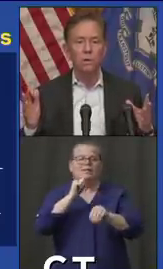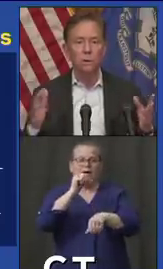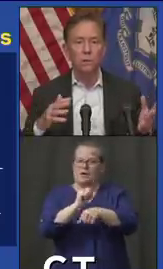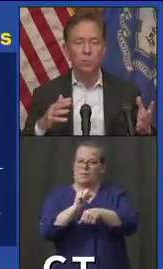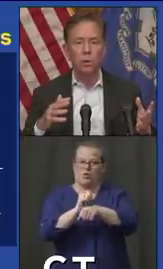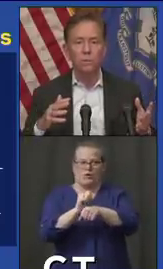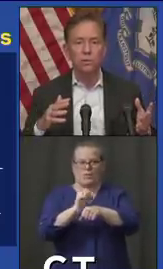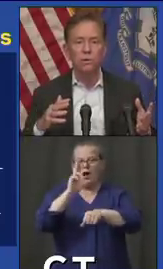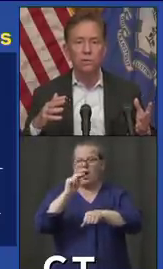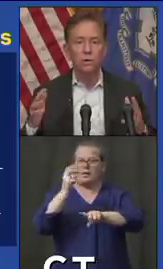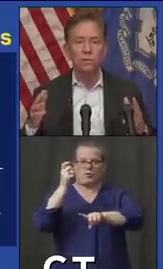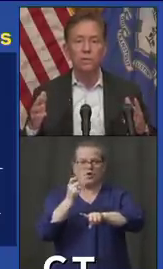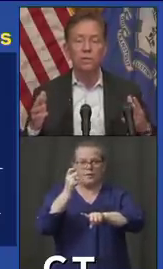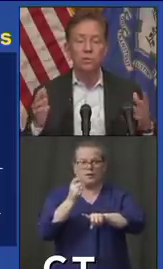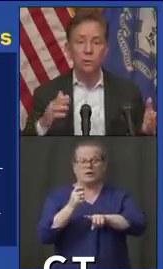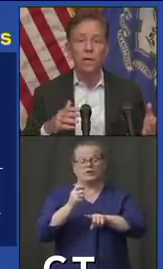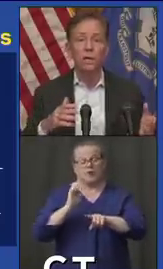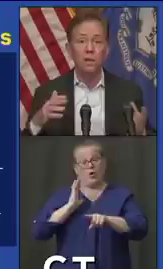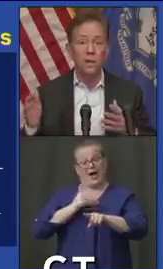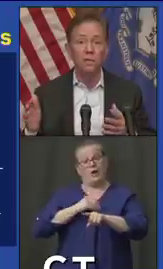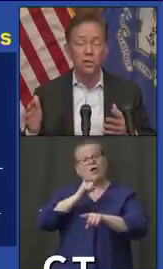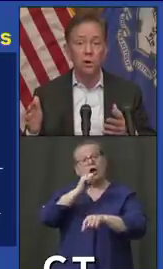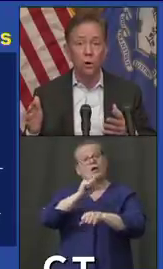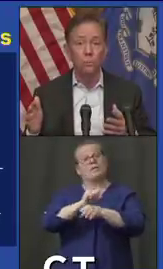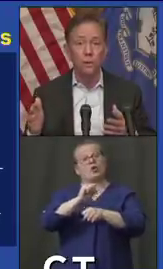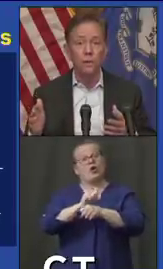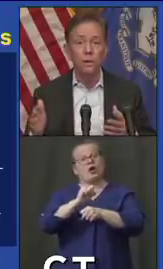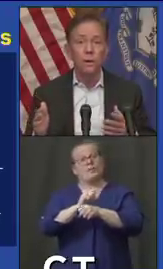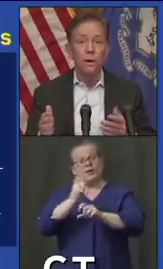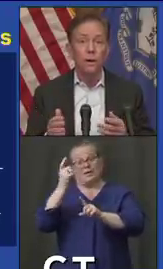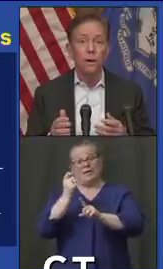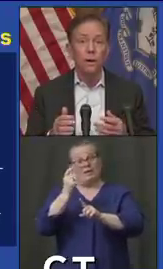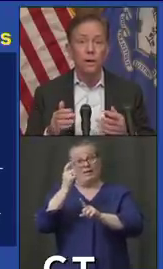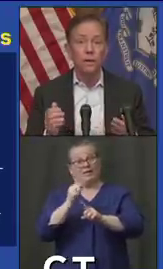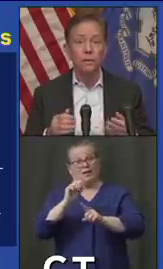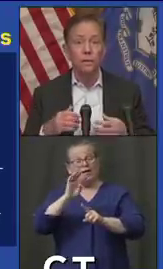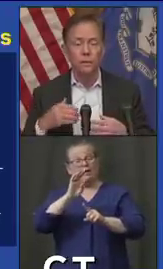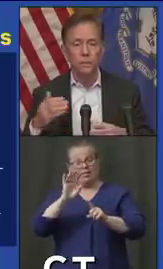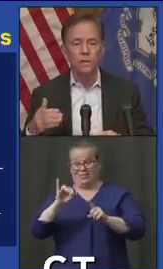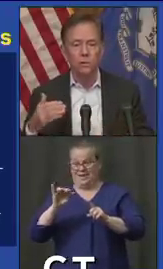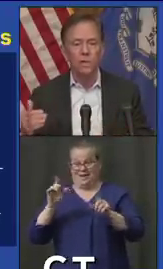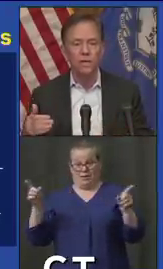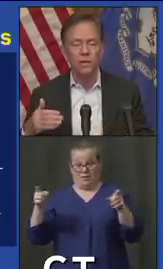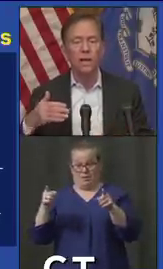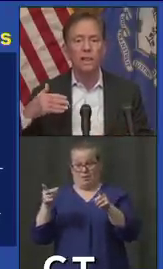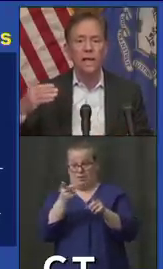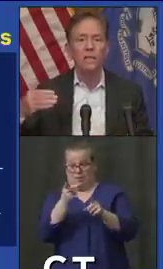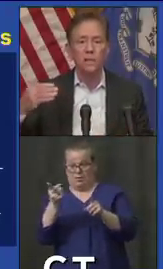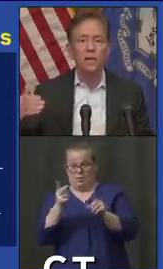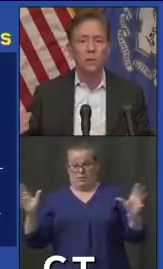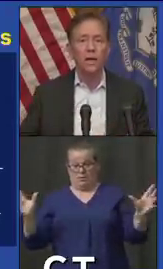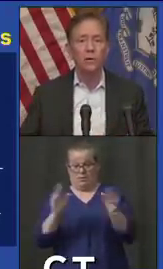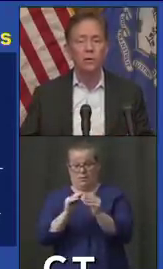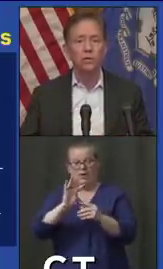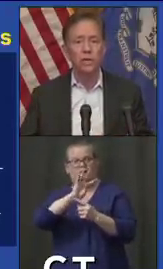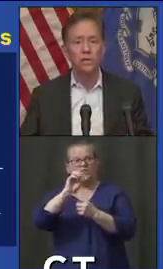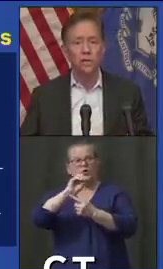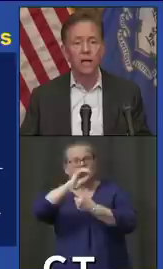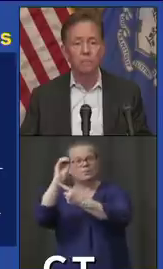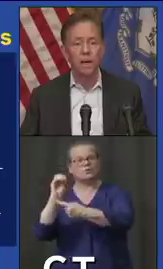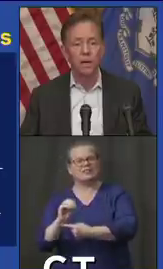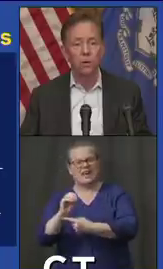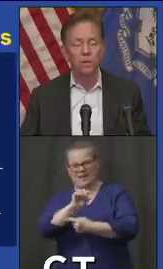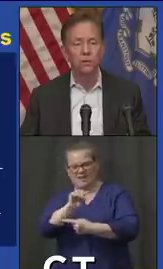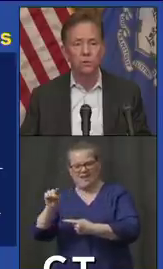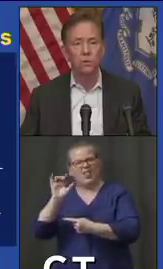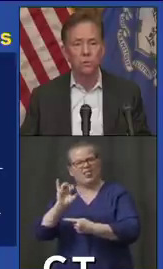overall unemployment so far, as you can see, is related to things that are open. These are things that I'd like to think we have a good chance to